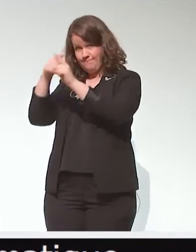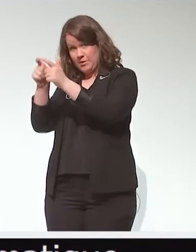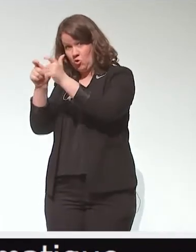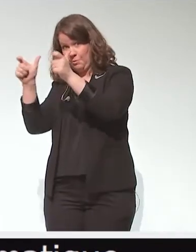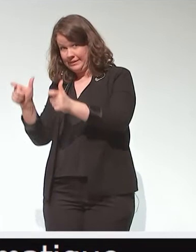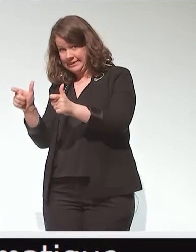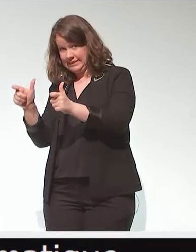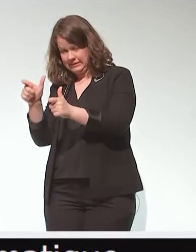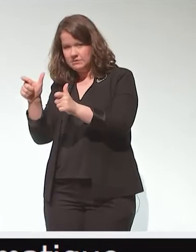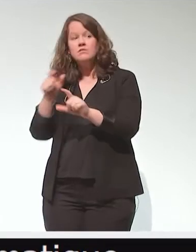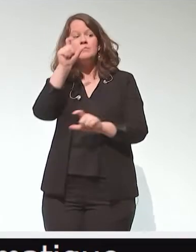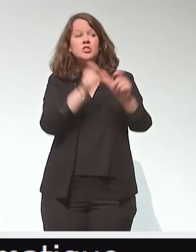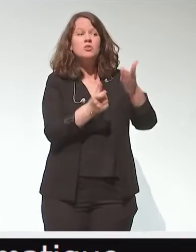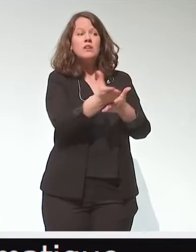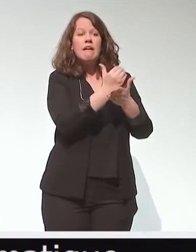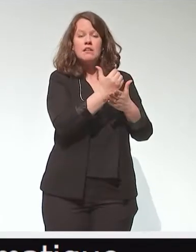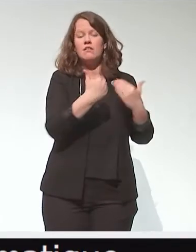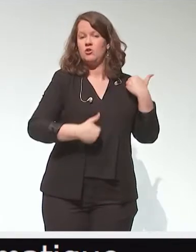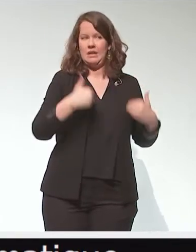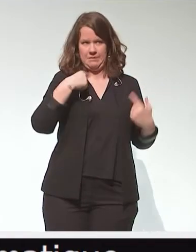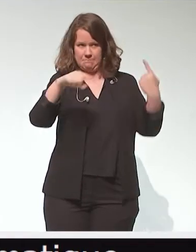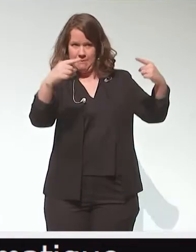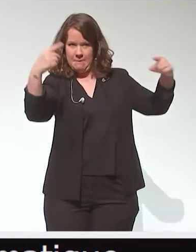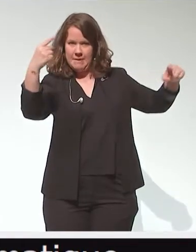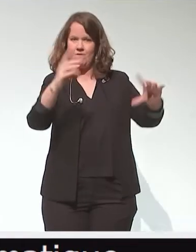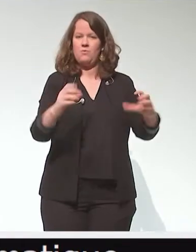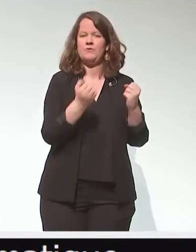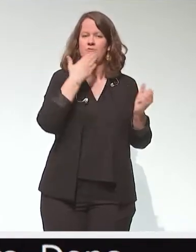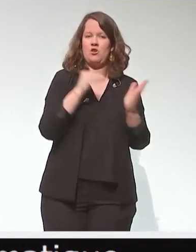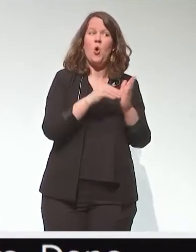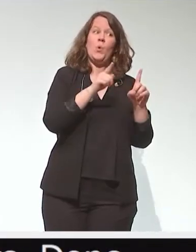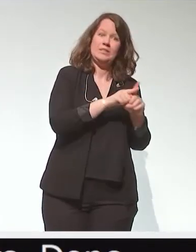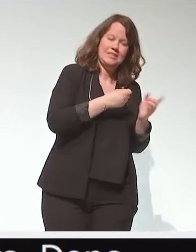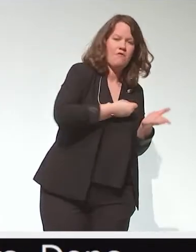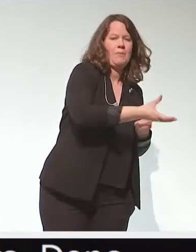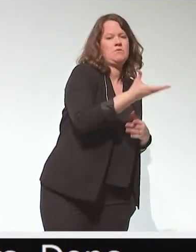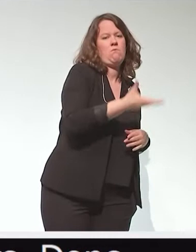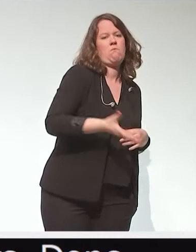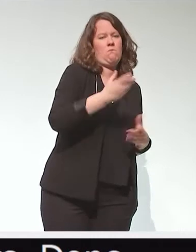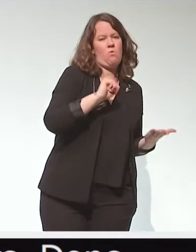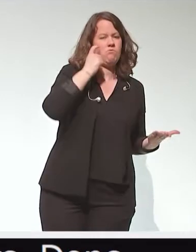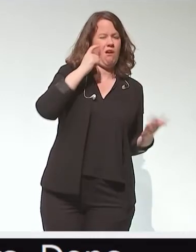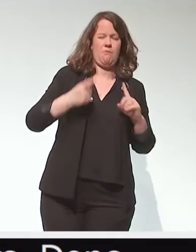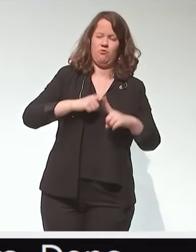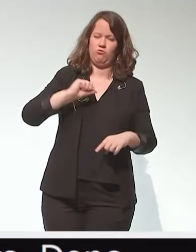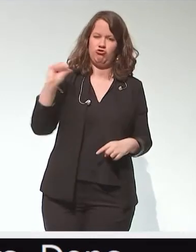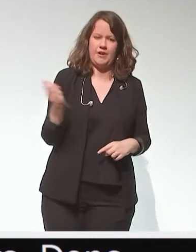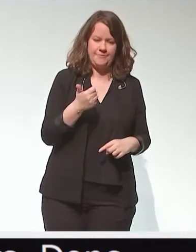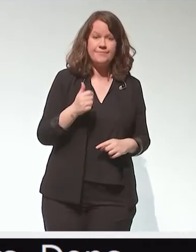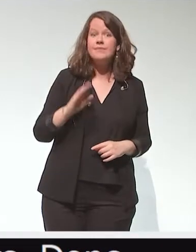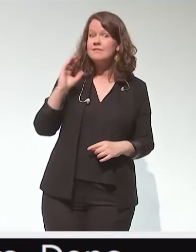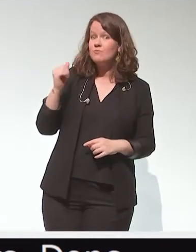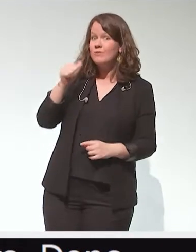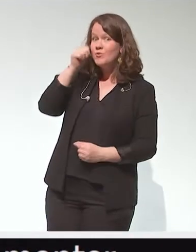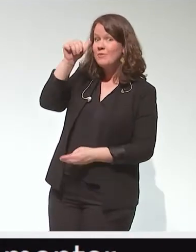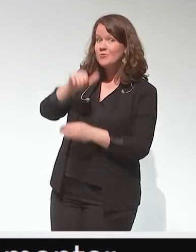lost to follow-up. We need to improve employability of PWDs. And also whatever's out there and whatever works, we need to talk about it. We need to advertise